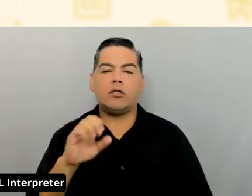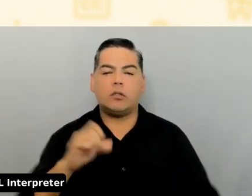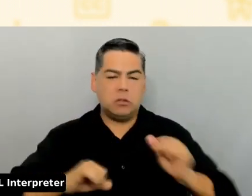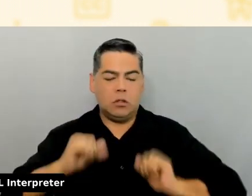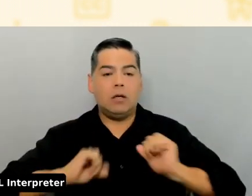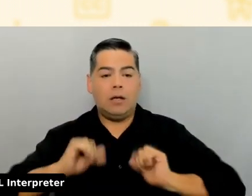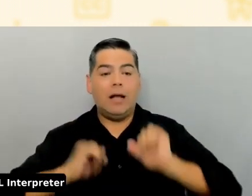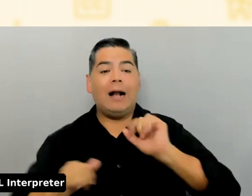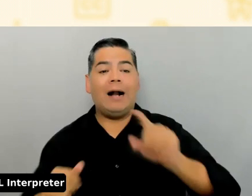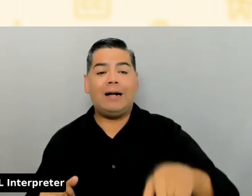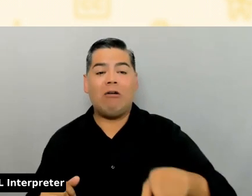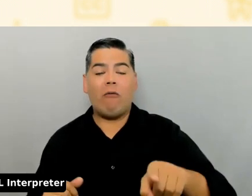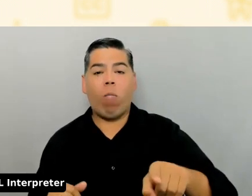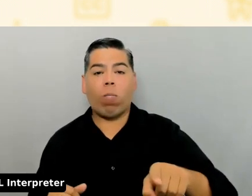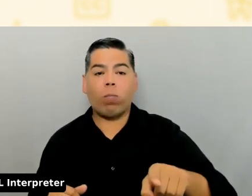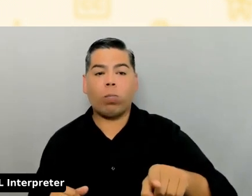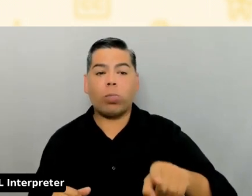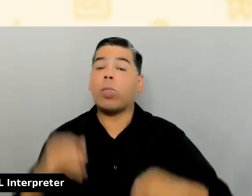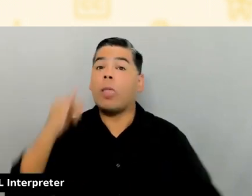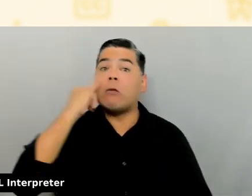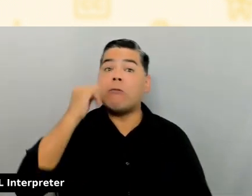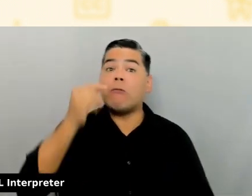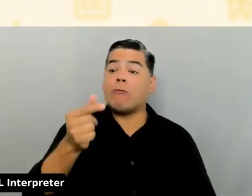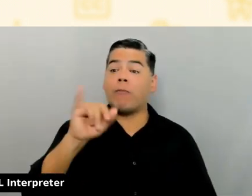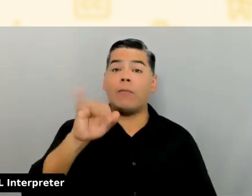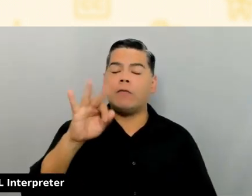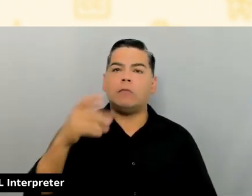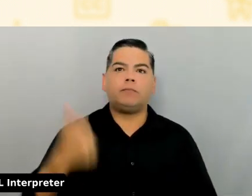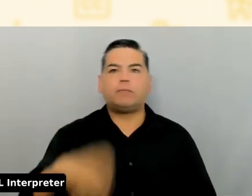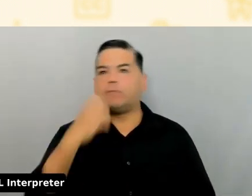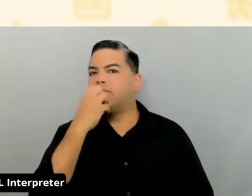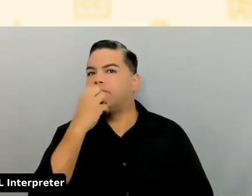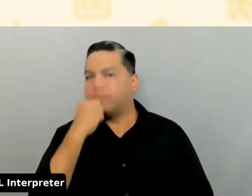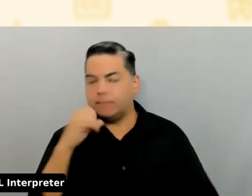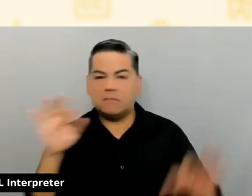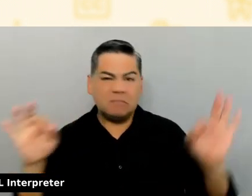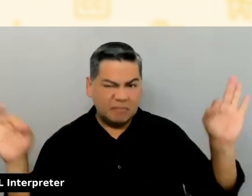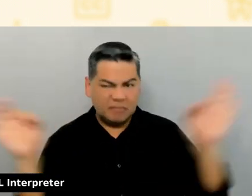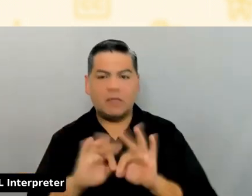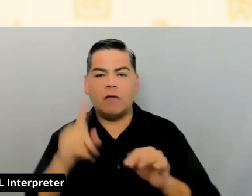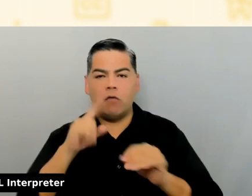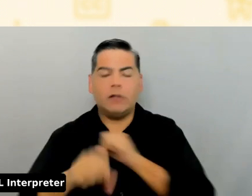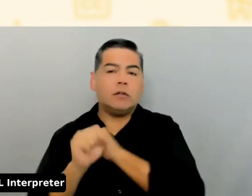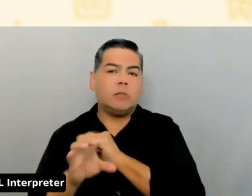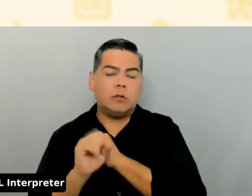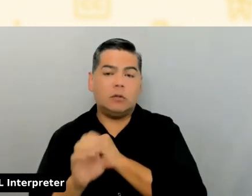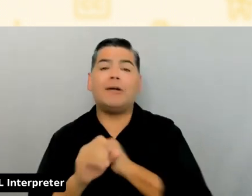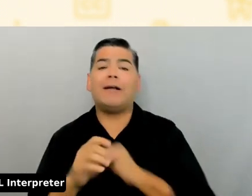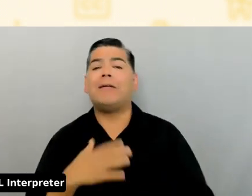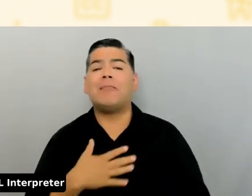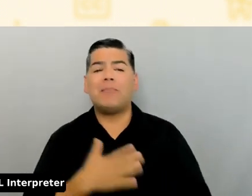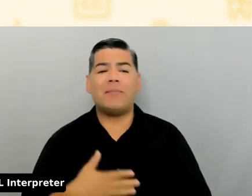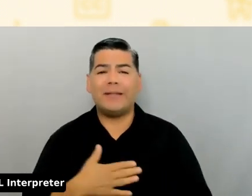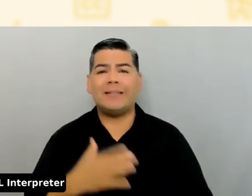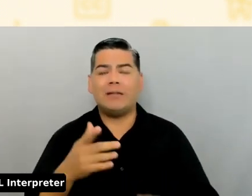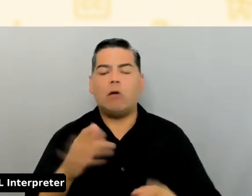So if the GIF file is really crucial to your campaign, I would recommend just making sure that the